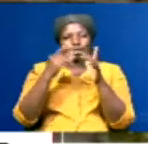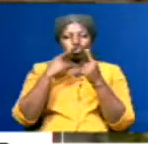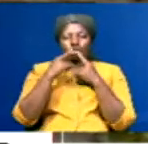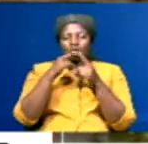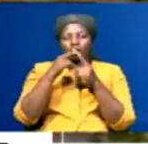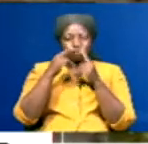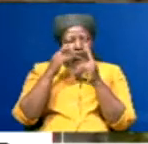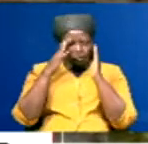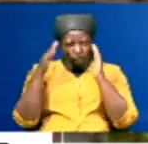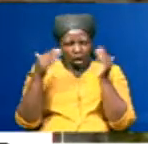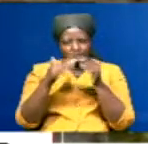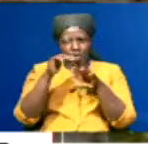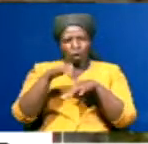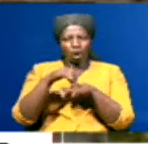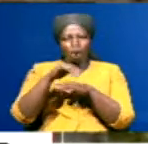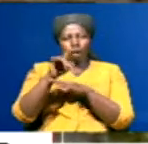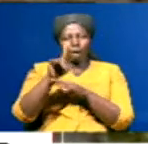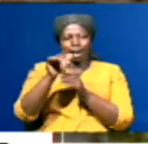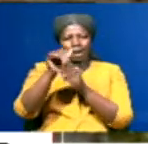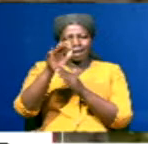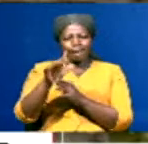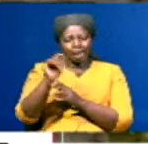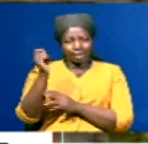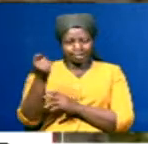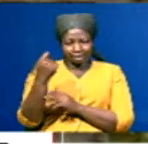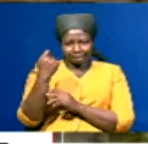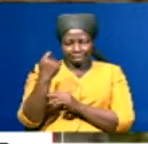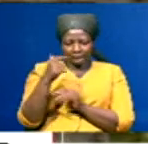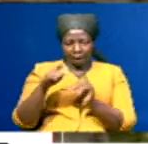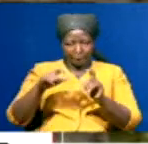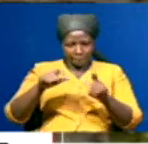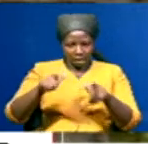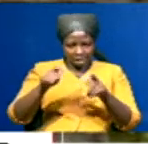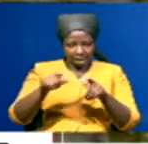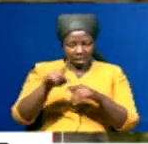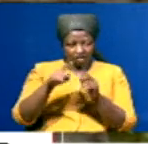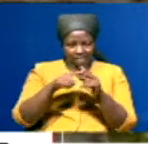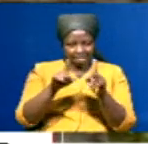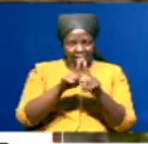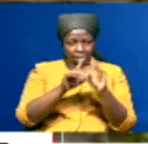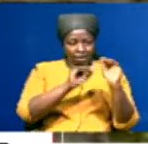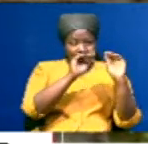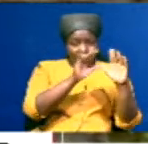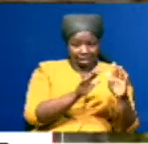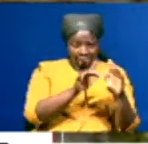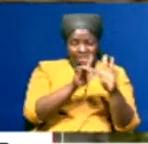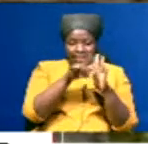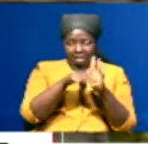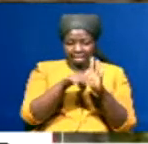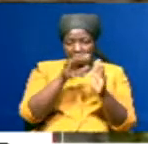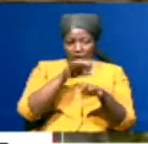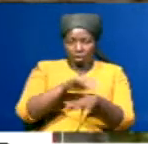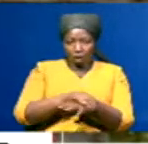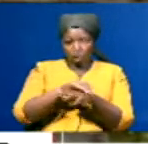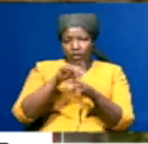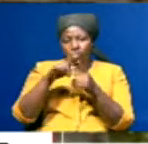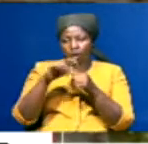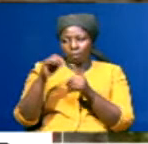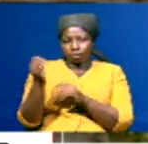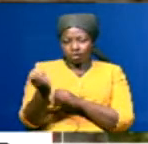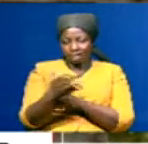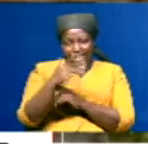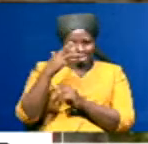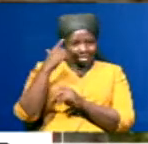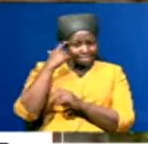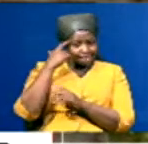in Kenya's media industry. She started off as a teacher before she eventually got into broadcasting. Think of programs